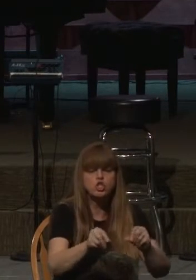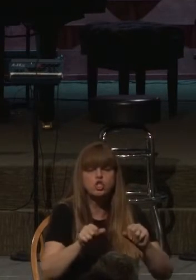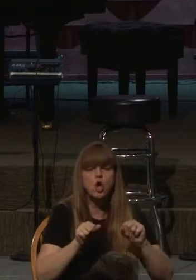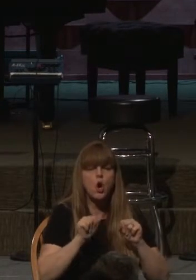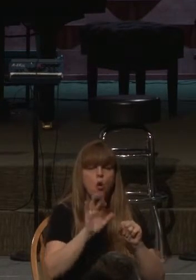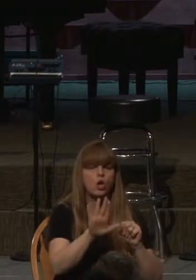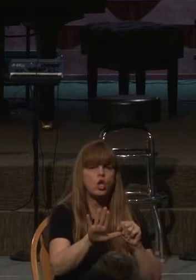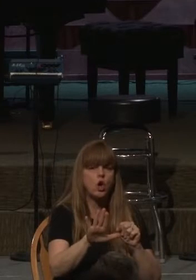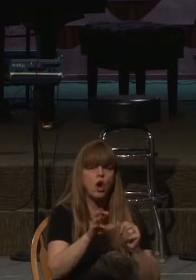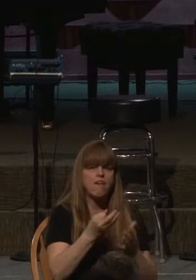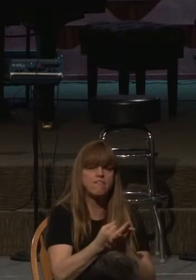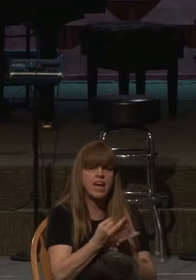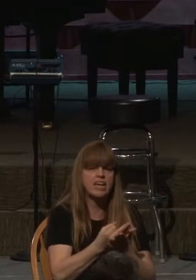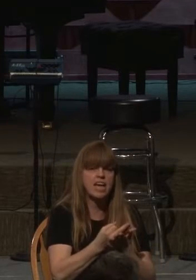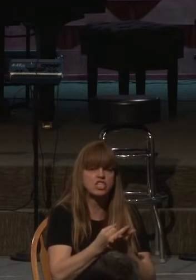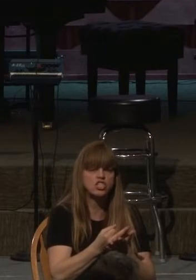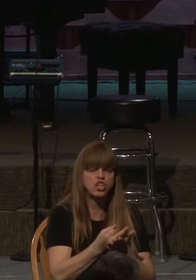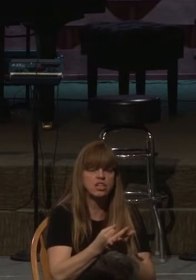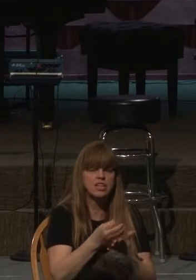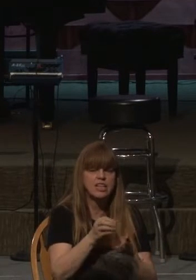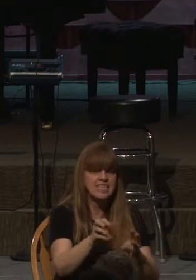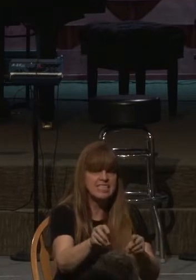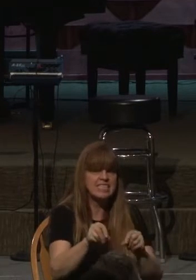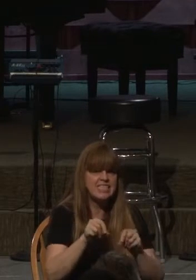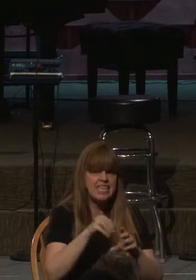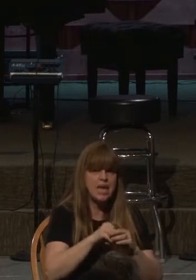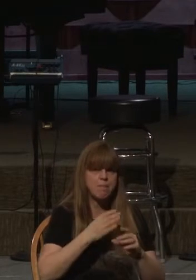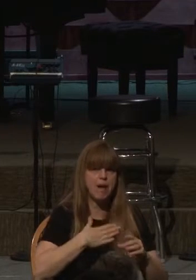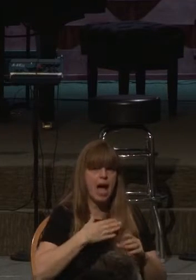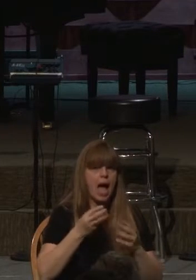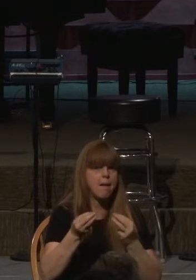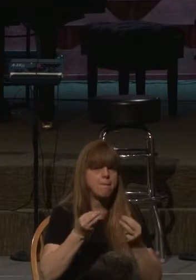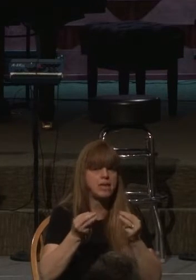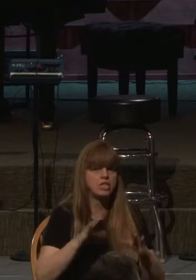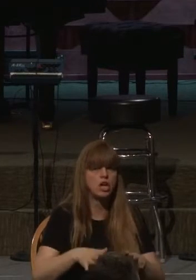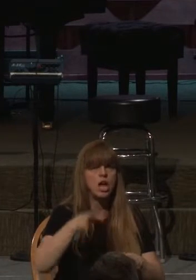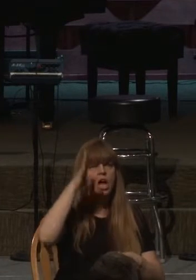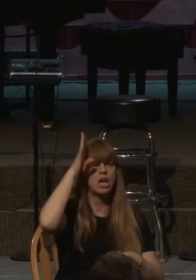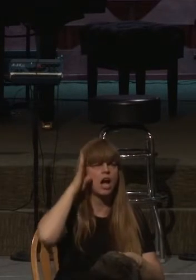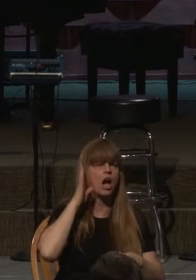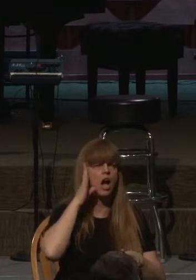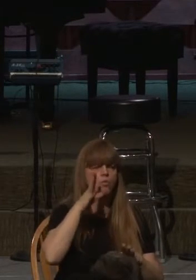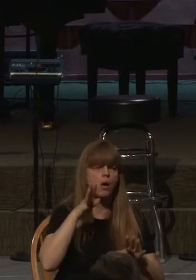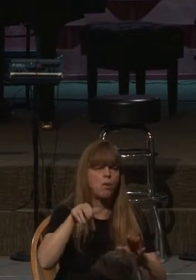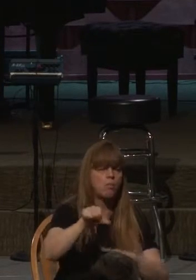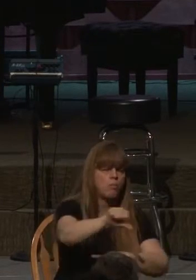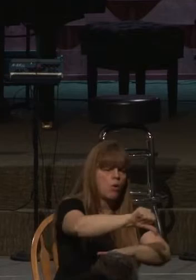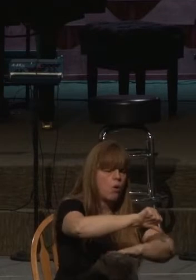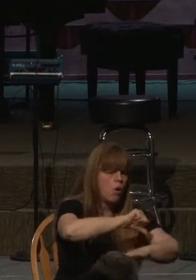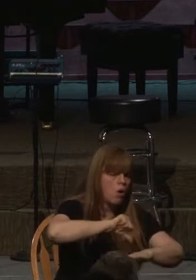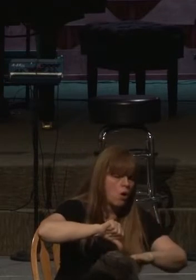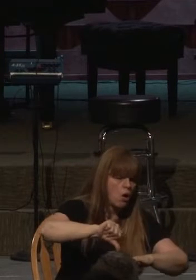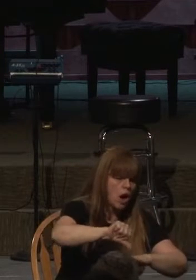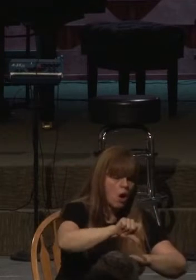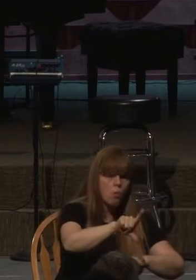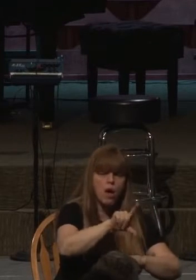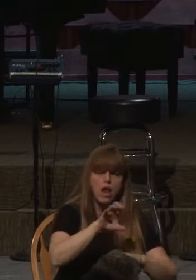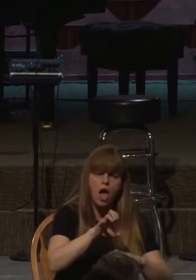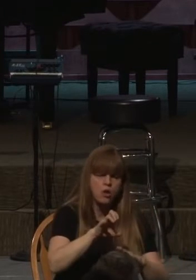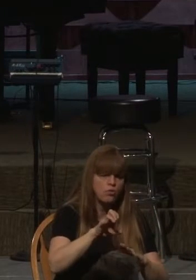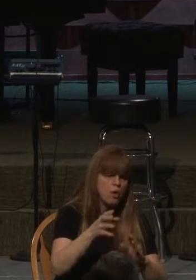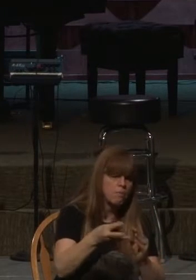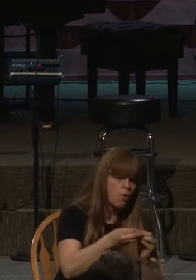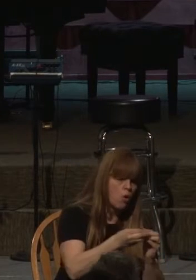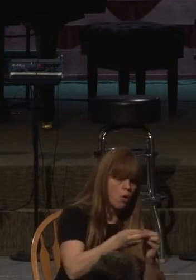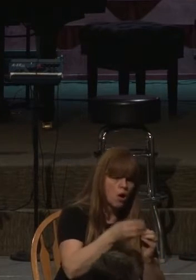my ministry, that God will open the windows of heaven upon you and pour out 100-fold return.